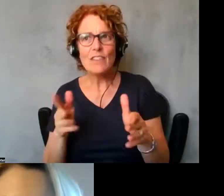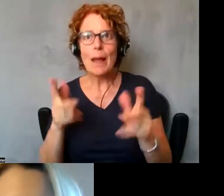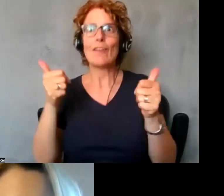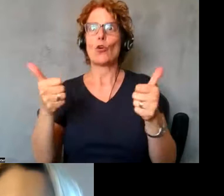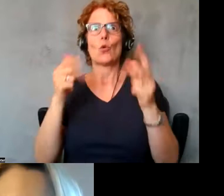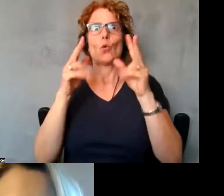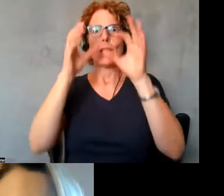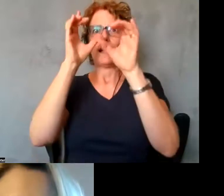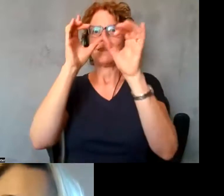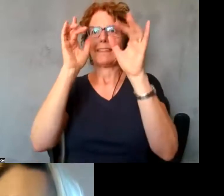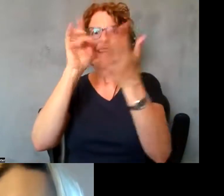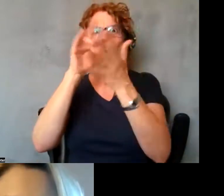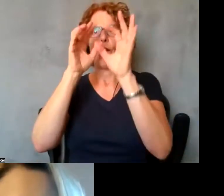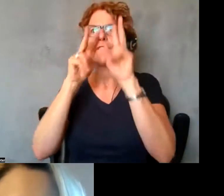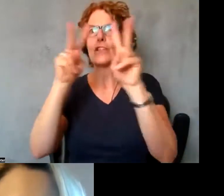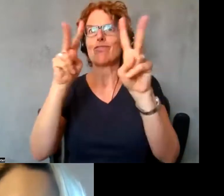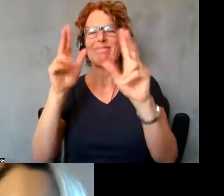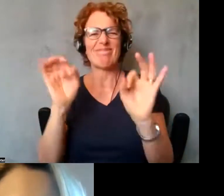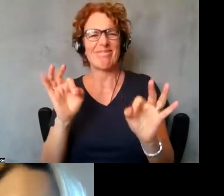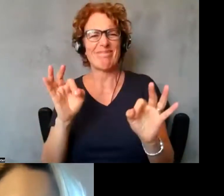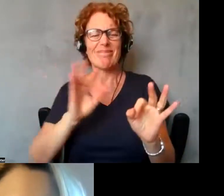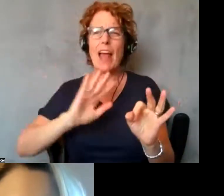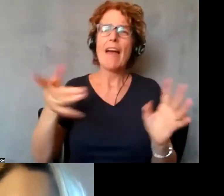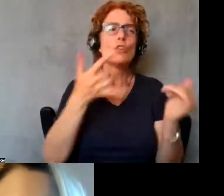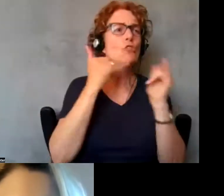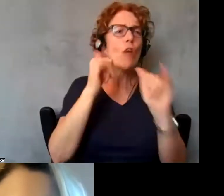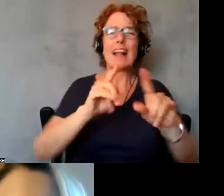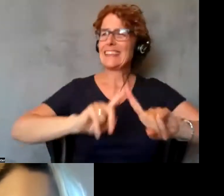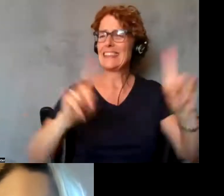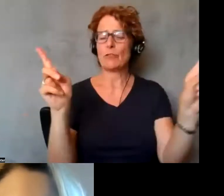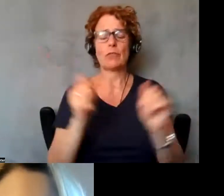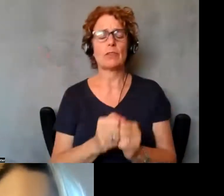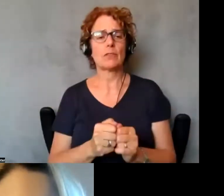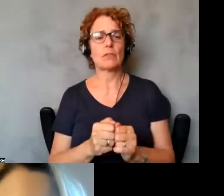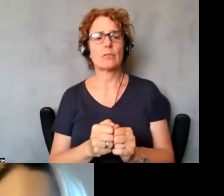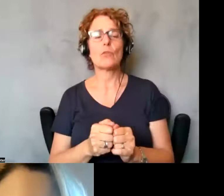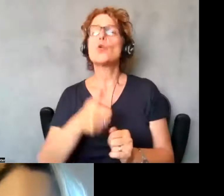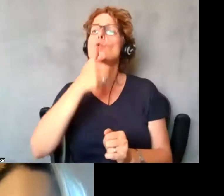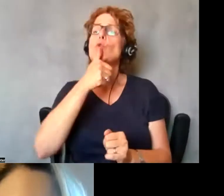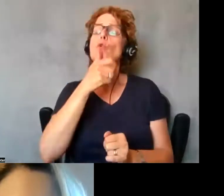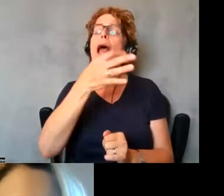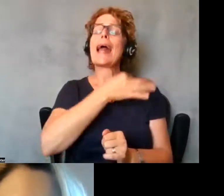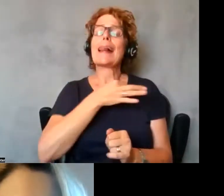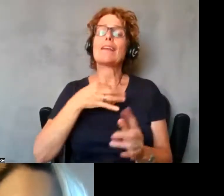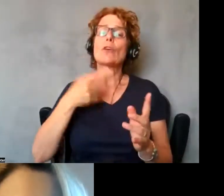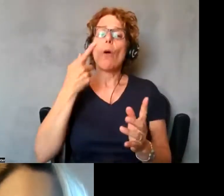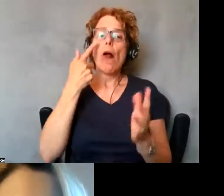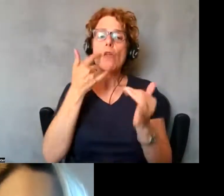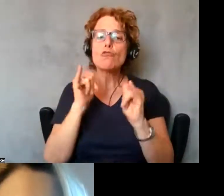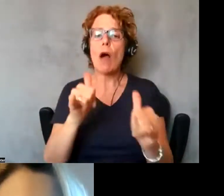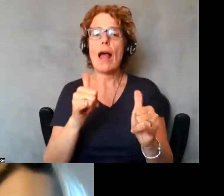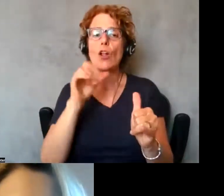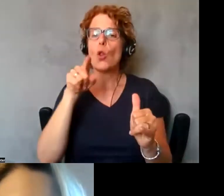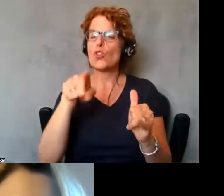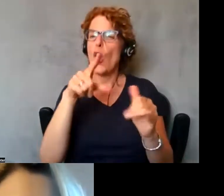central vision. Each trial is different. If you do use clinicaltrials.gov, you can go into the trial. So you can just